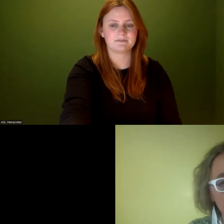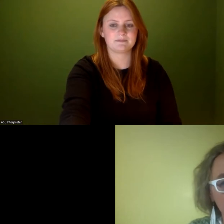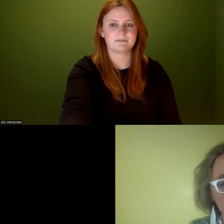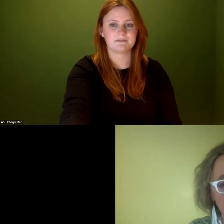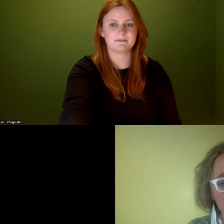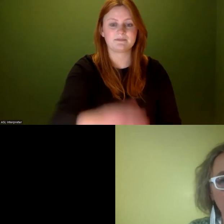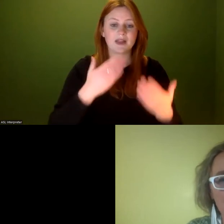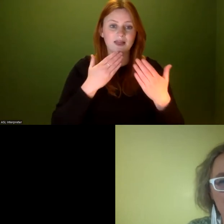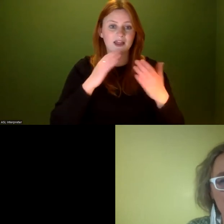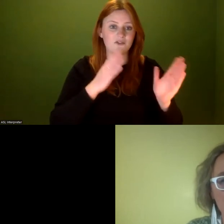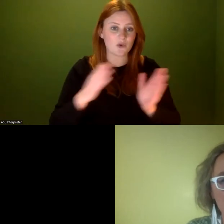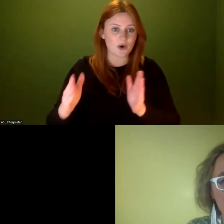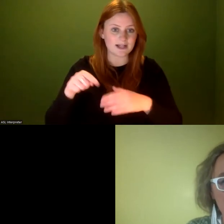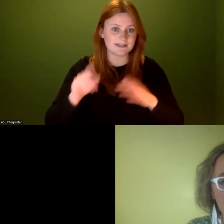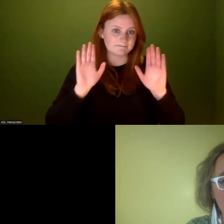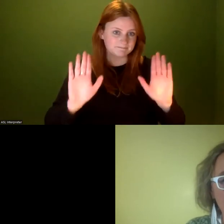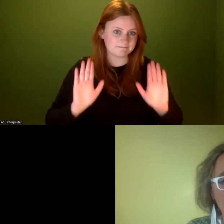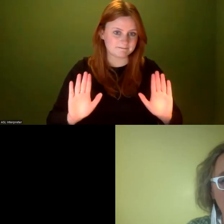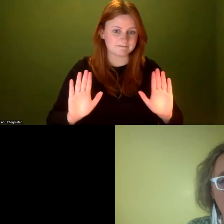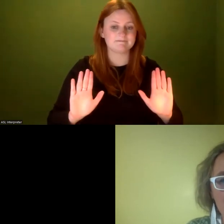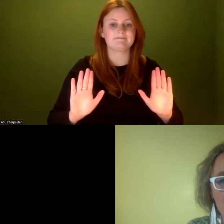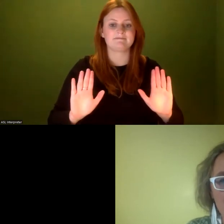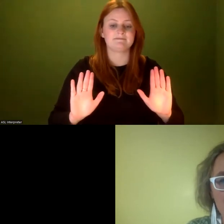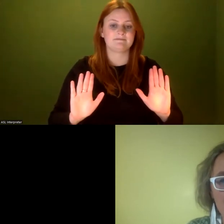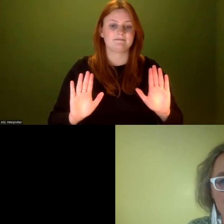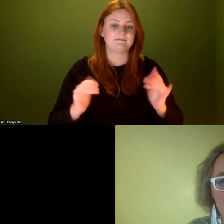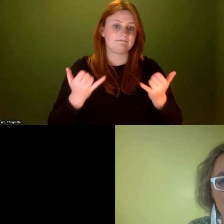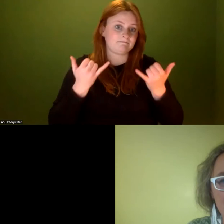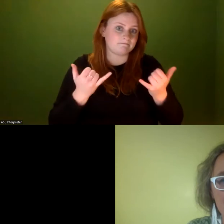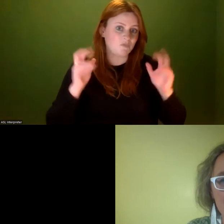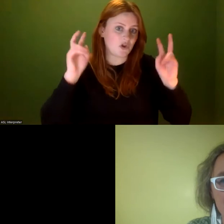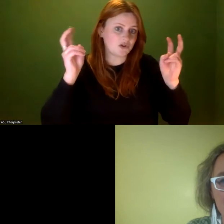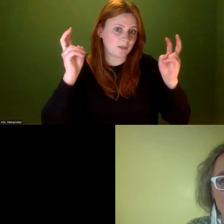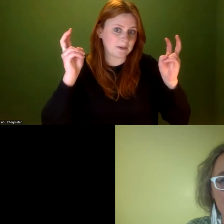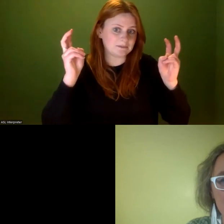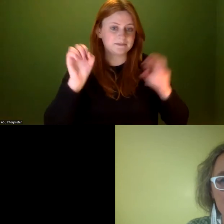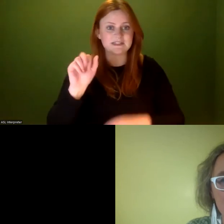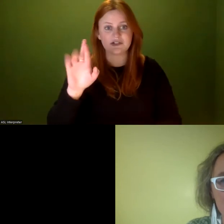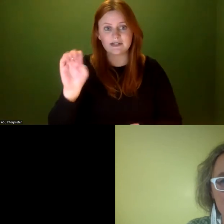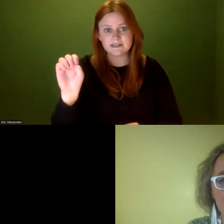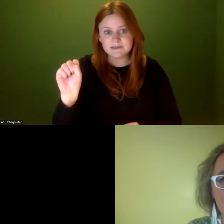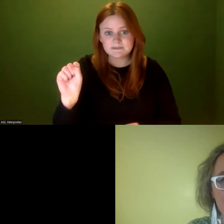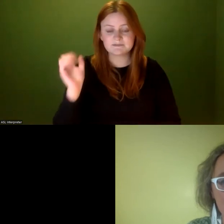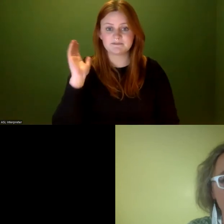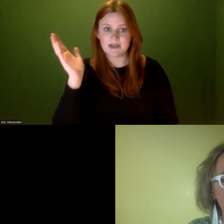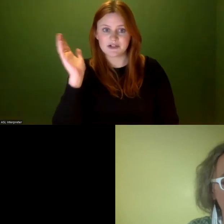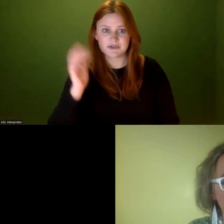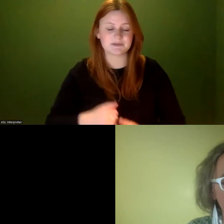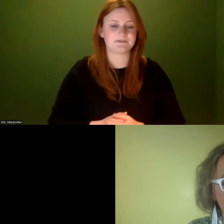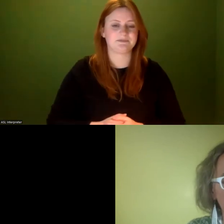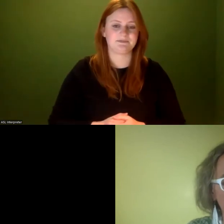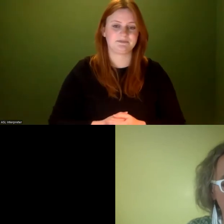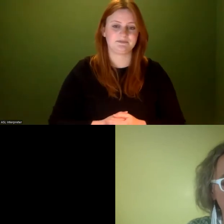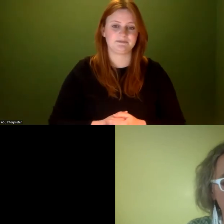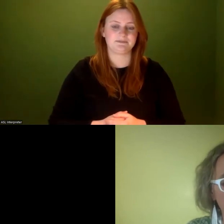important and of course, current and topical series of lectures. And I have to, of course,